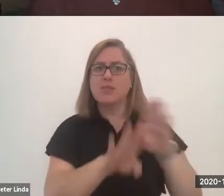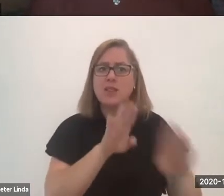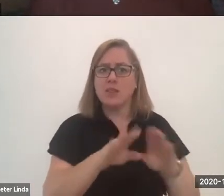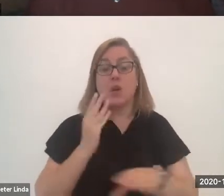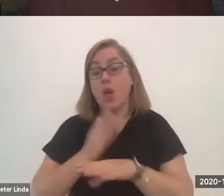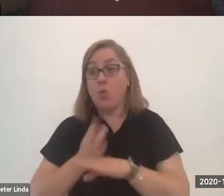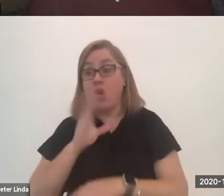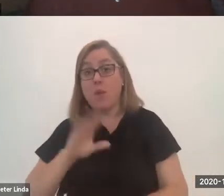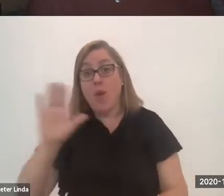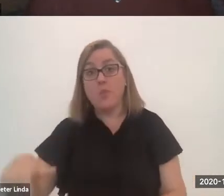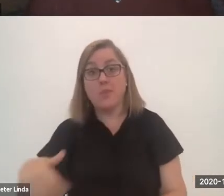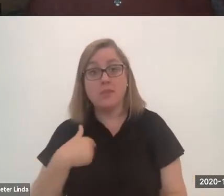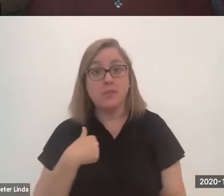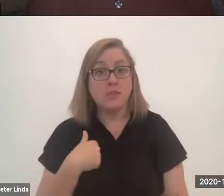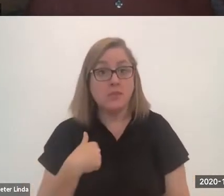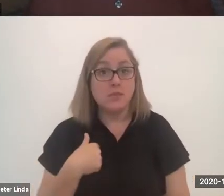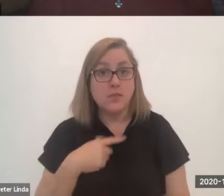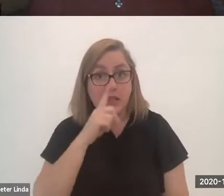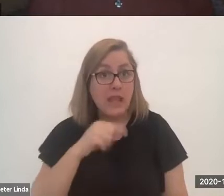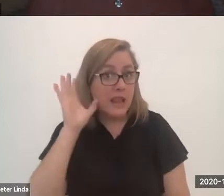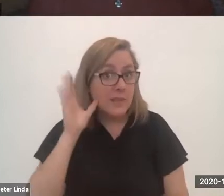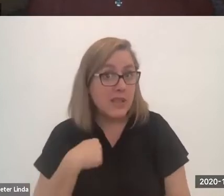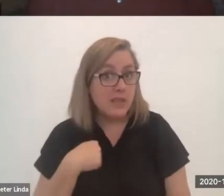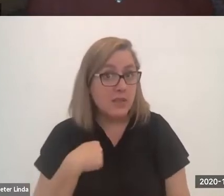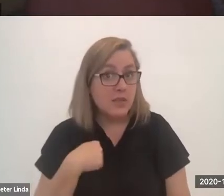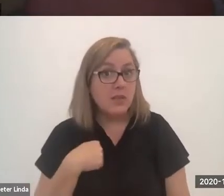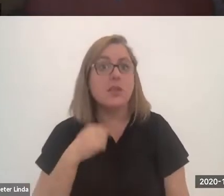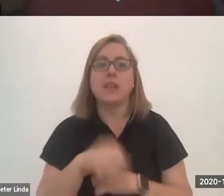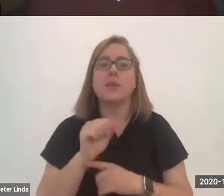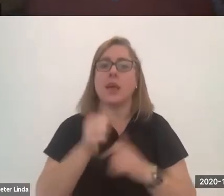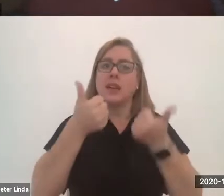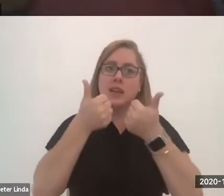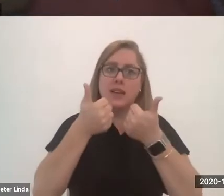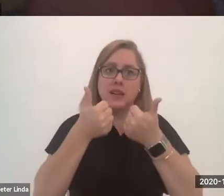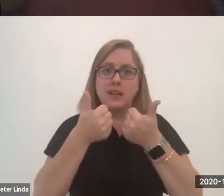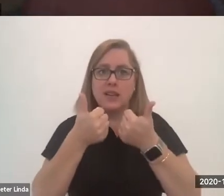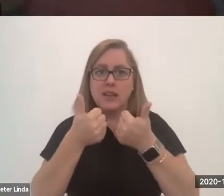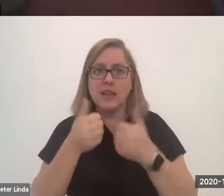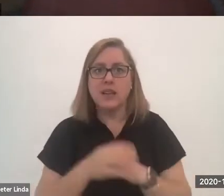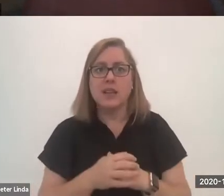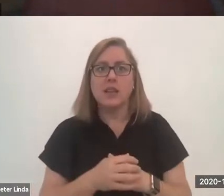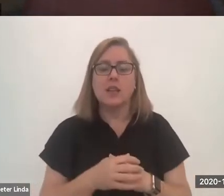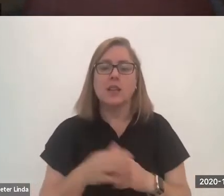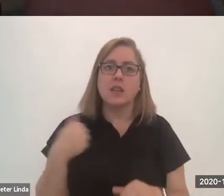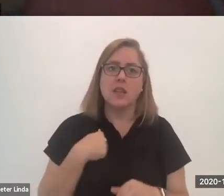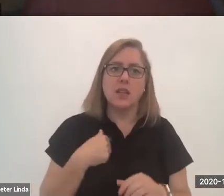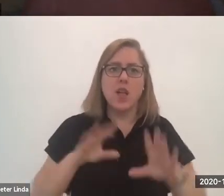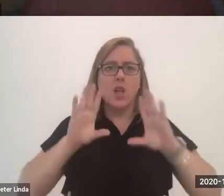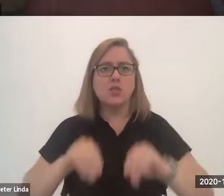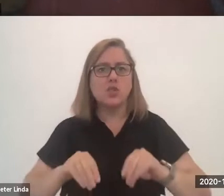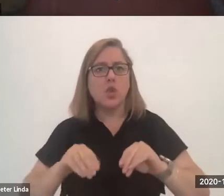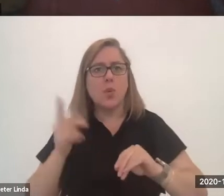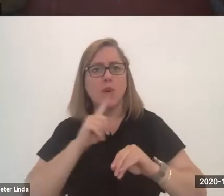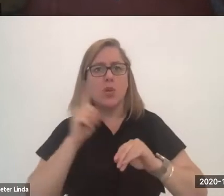from home. I just stopped... Can you hear me? Yeah, good. I just stopped going